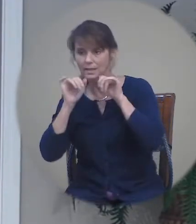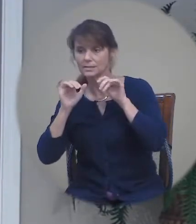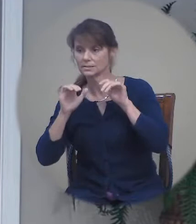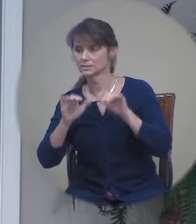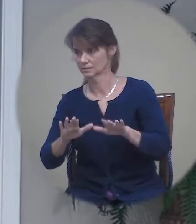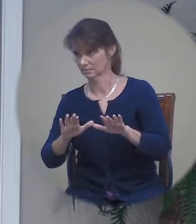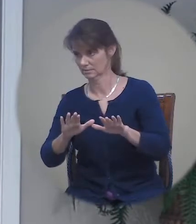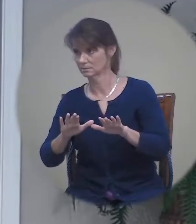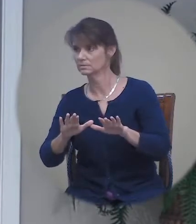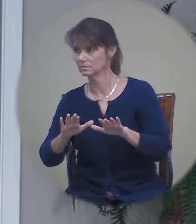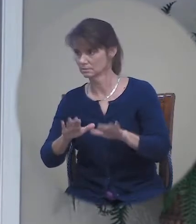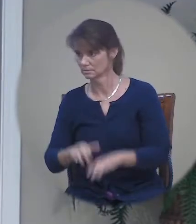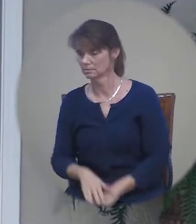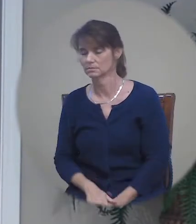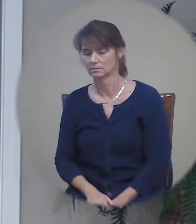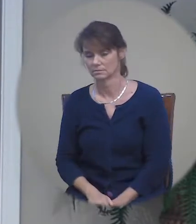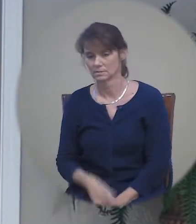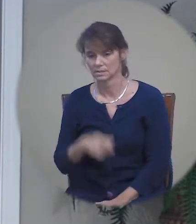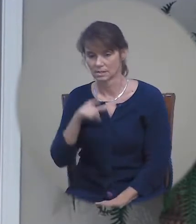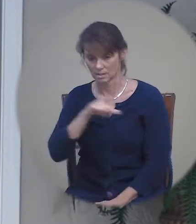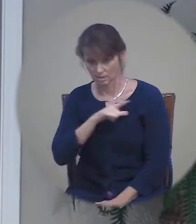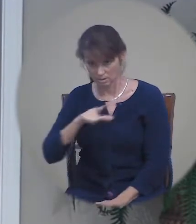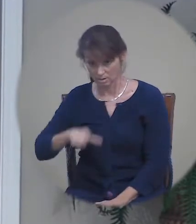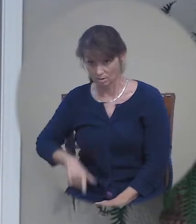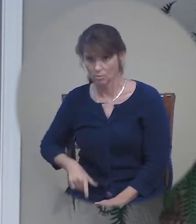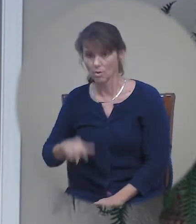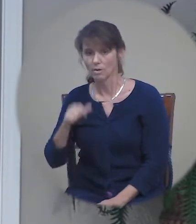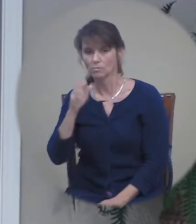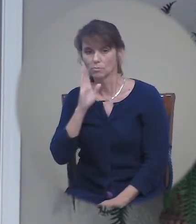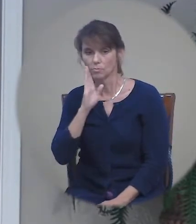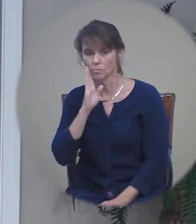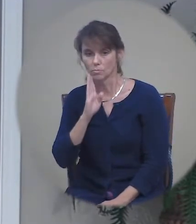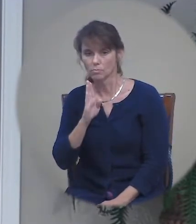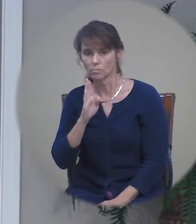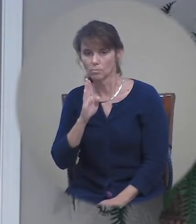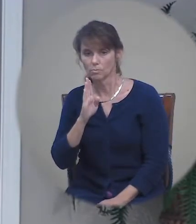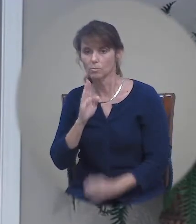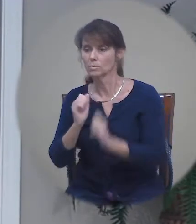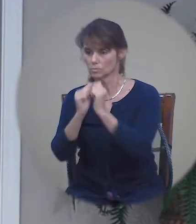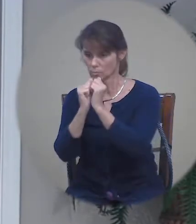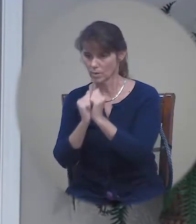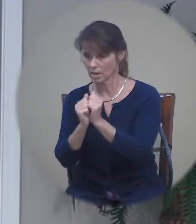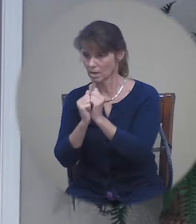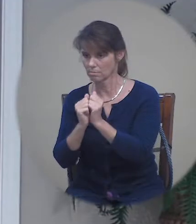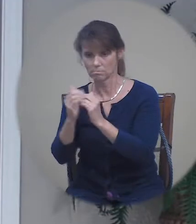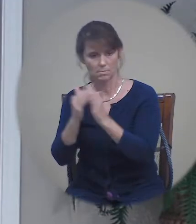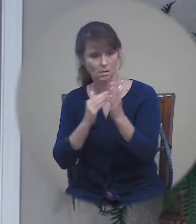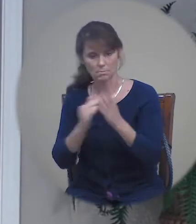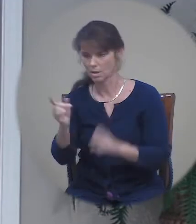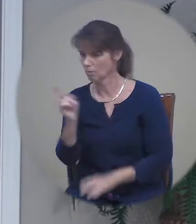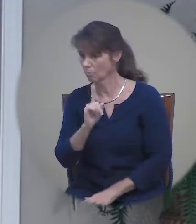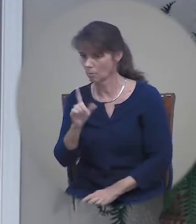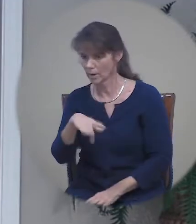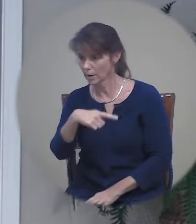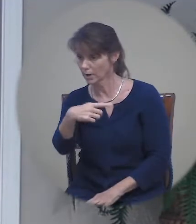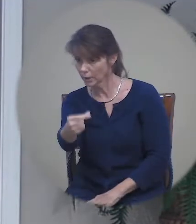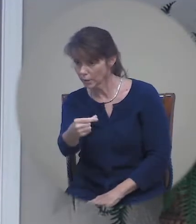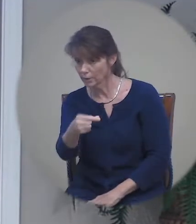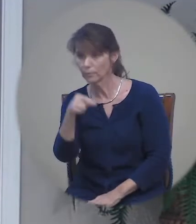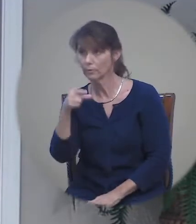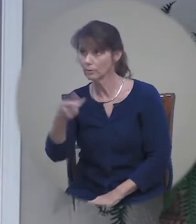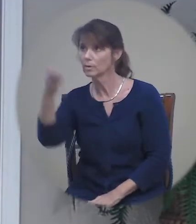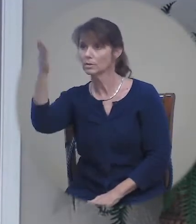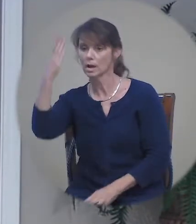verses 7 and 8, it says this, "And the Lord was with him. Wherever he went, he was